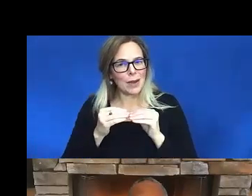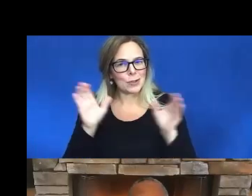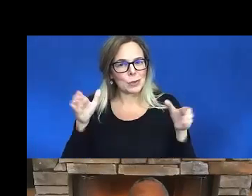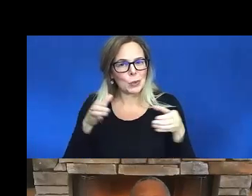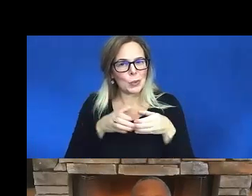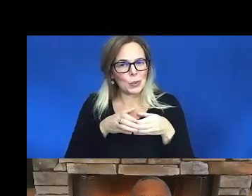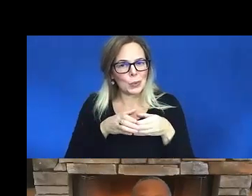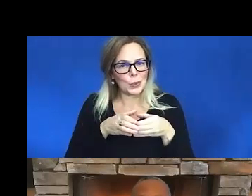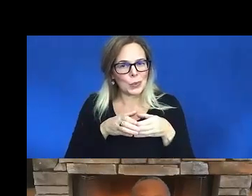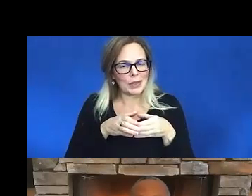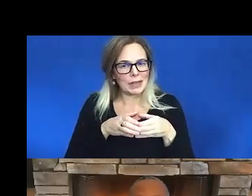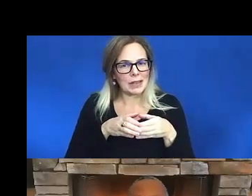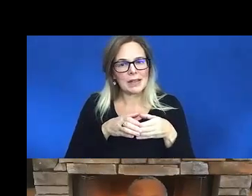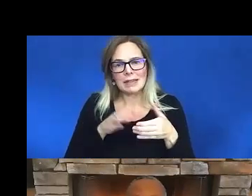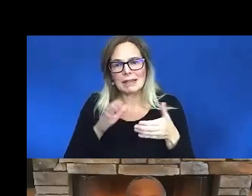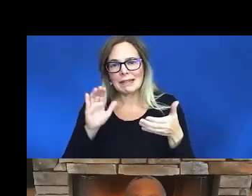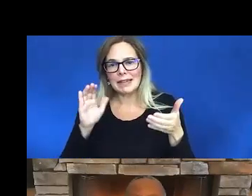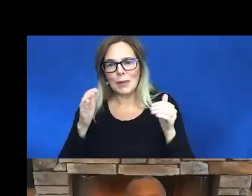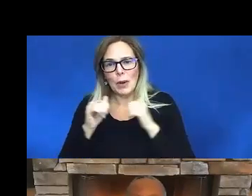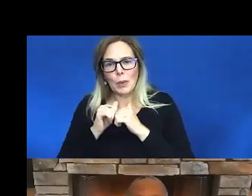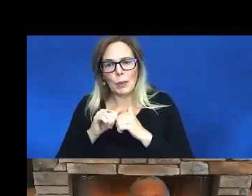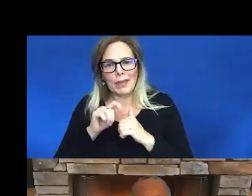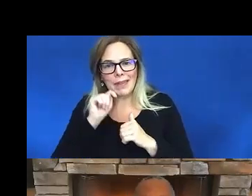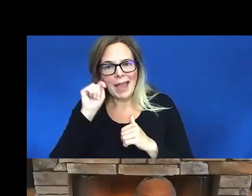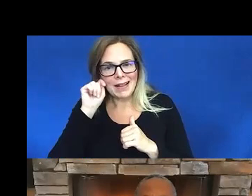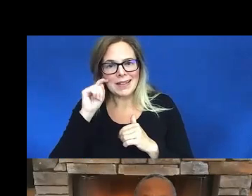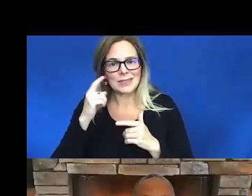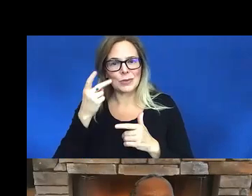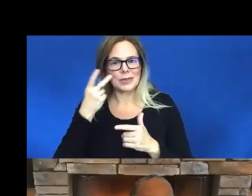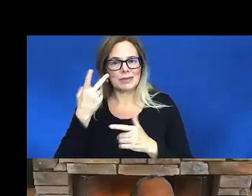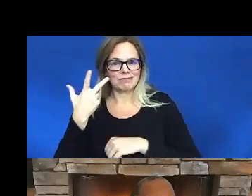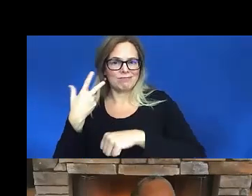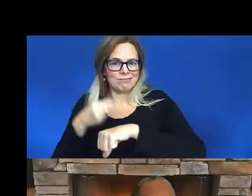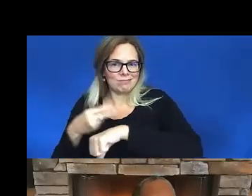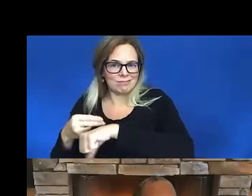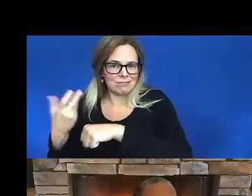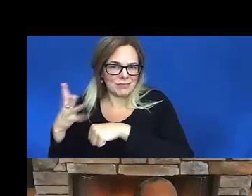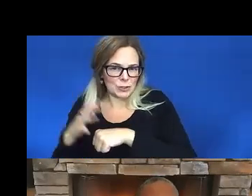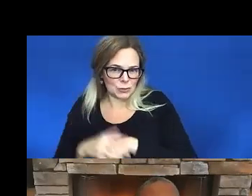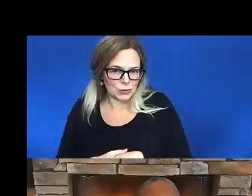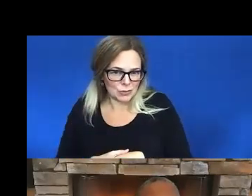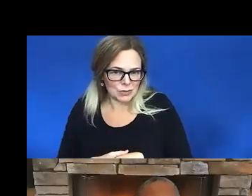number of adolescents that we've seen vaccinated since the introduction of the vaccine for 12 and up.